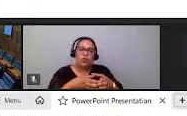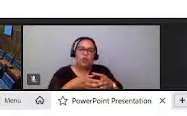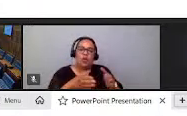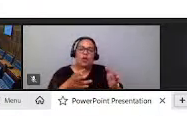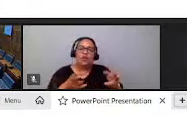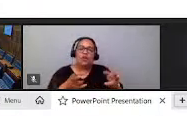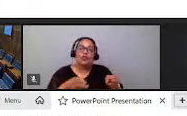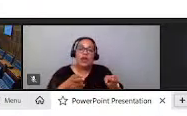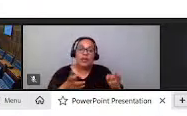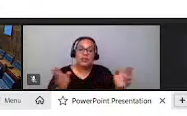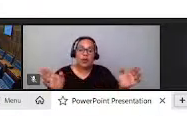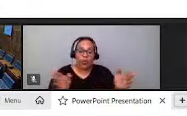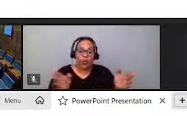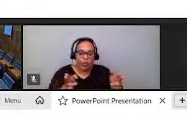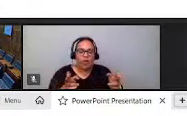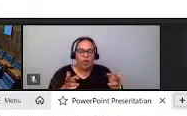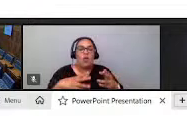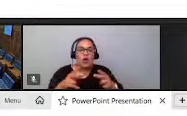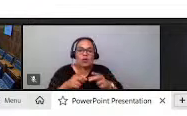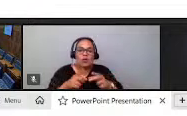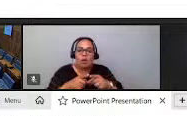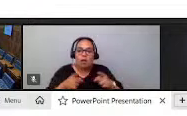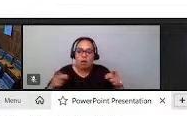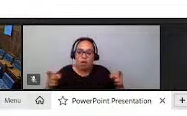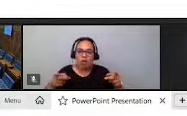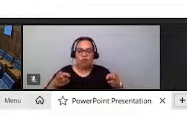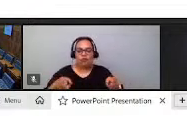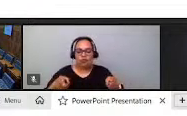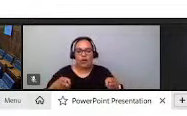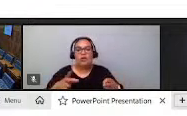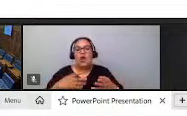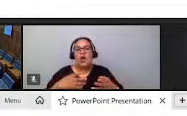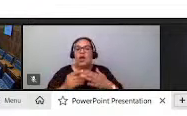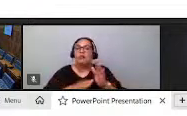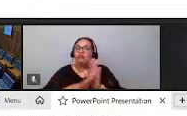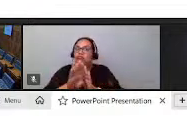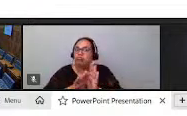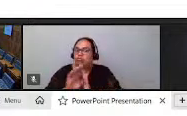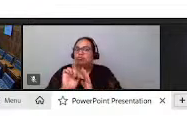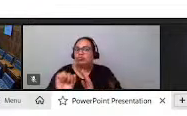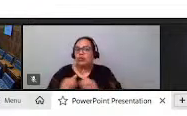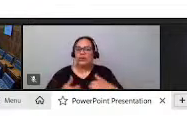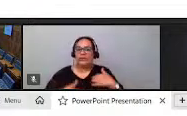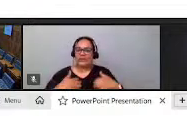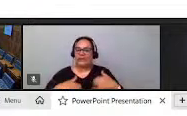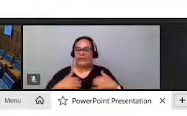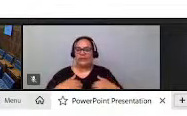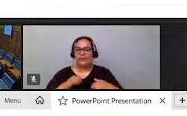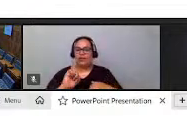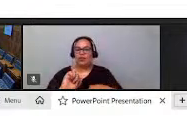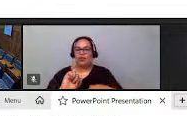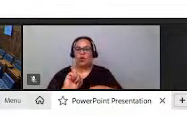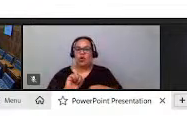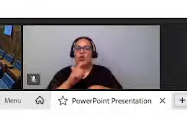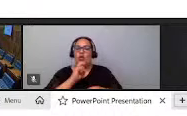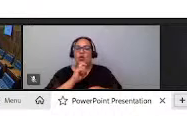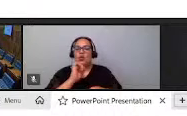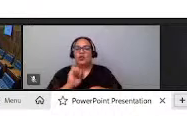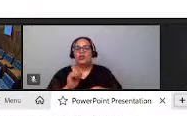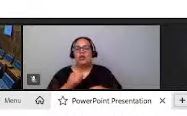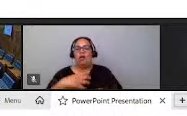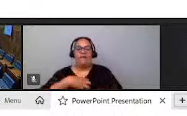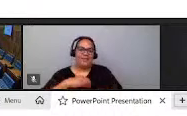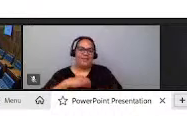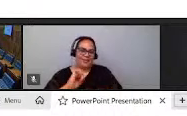longer trains uh so that we can be able to at least improve on the optimiz on the utilization of the